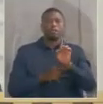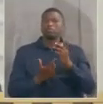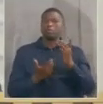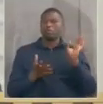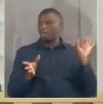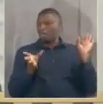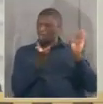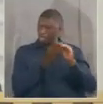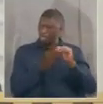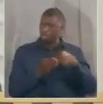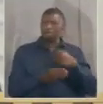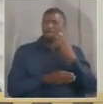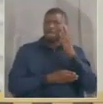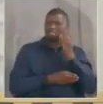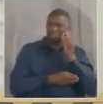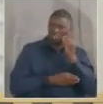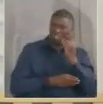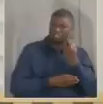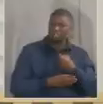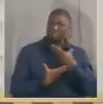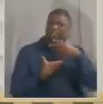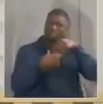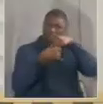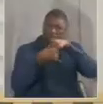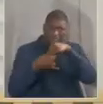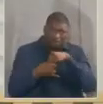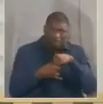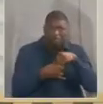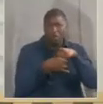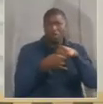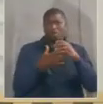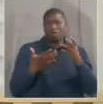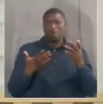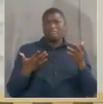experience and being involved, there were